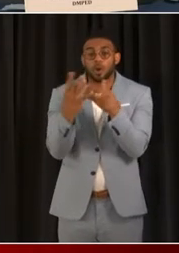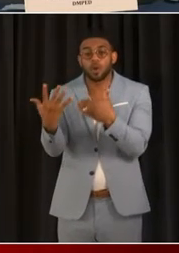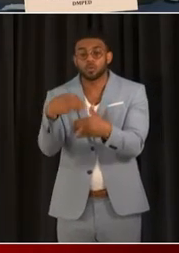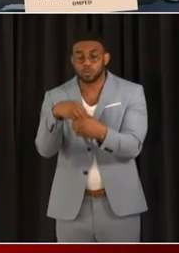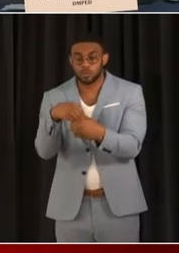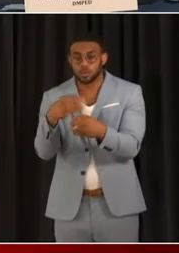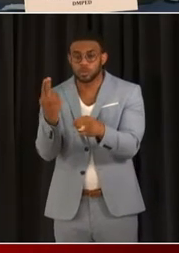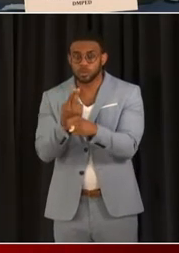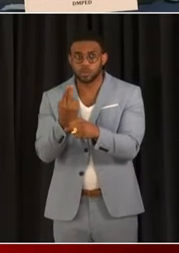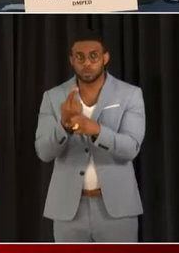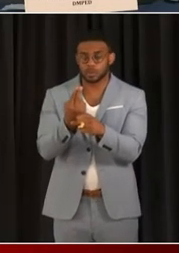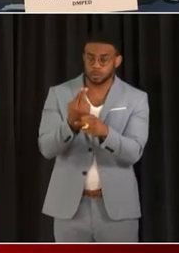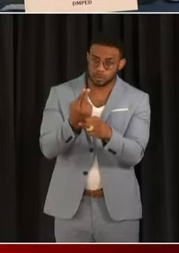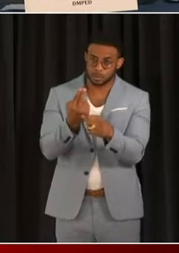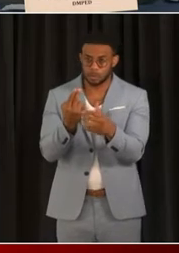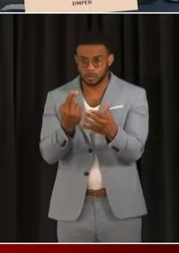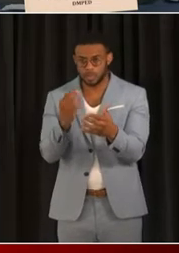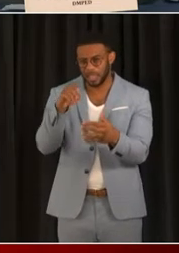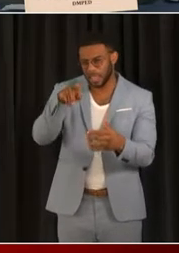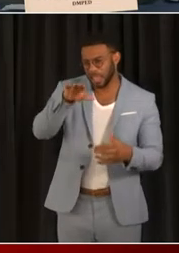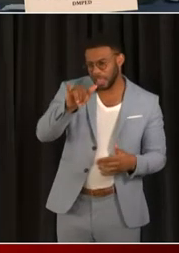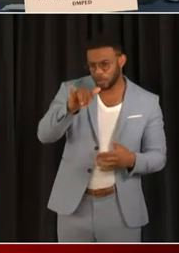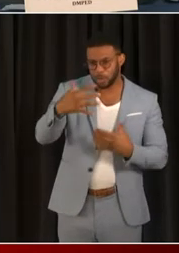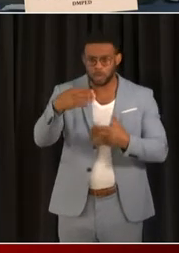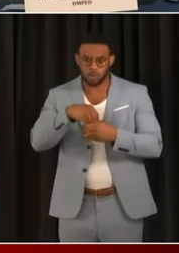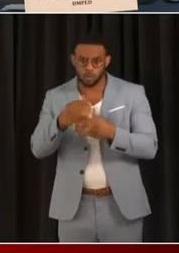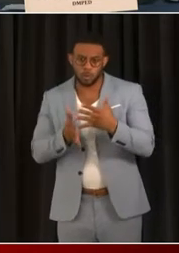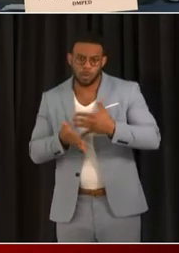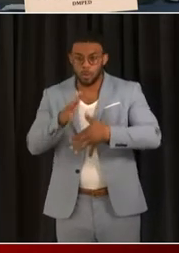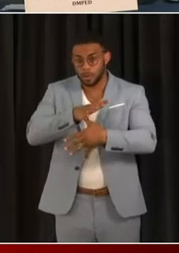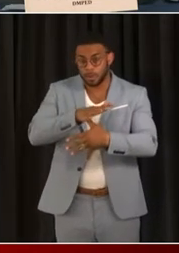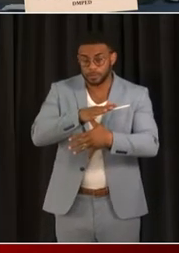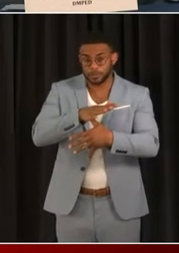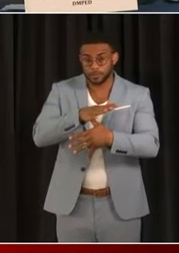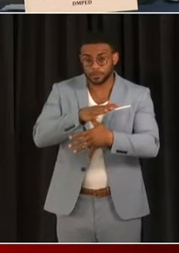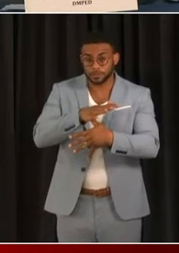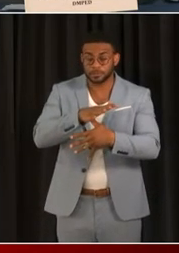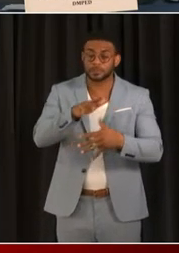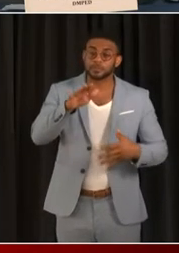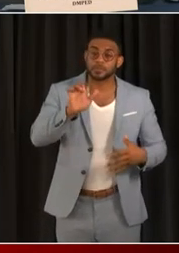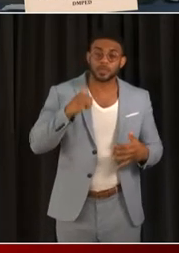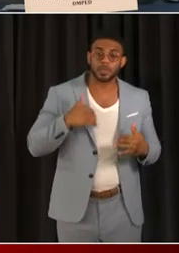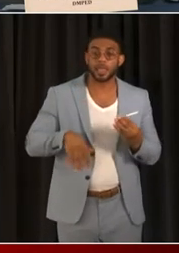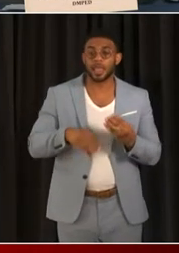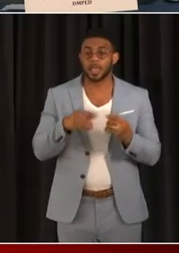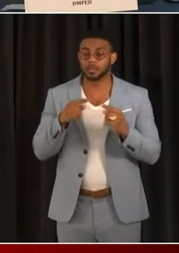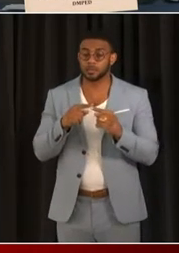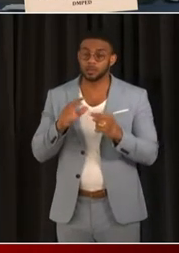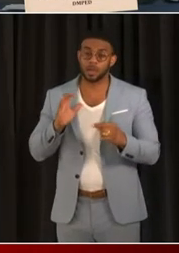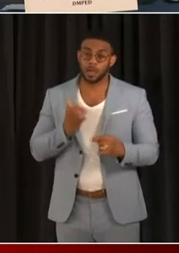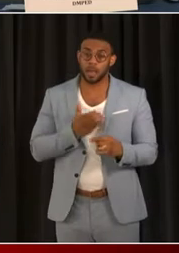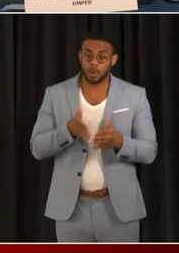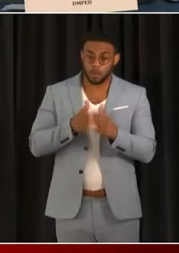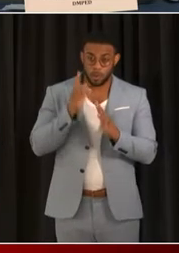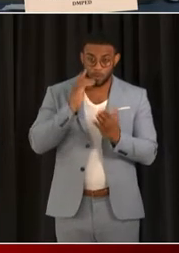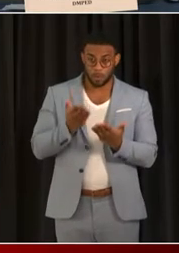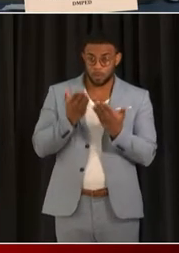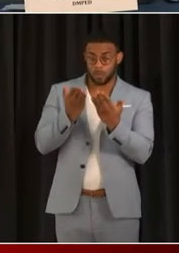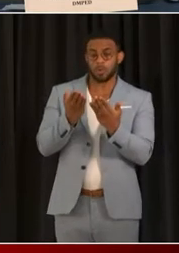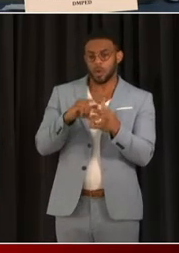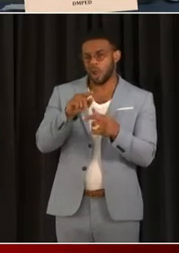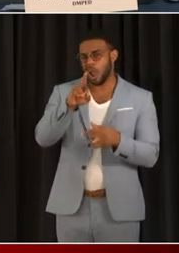more inclusive, using an equity inclusion prioritization that we added to our request